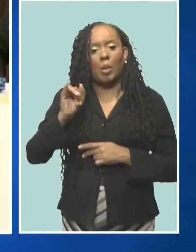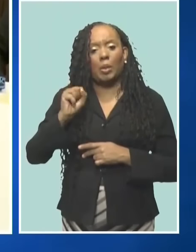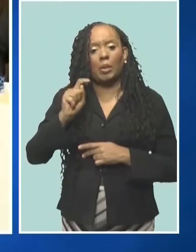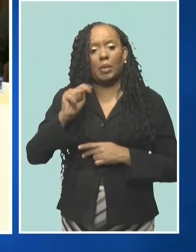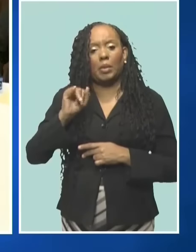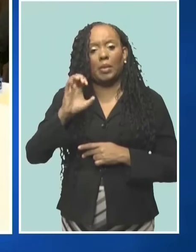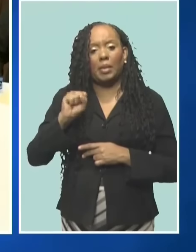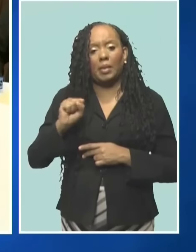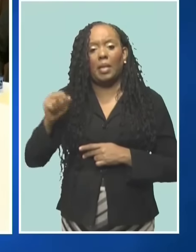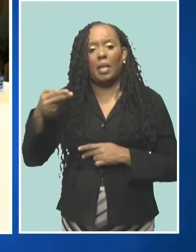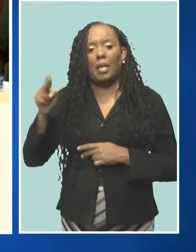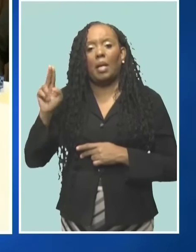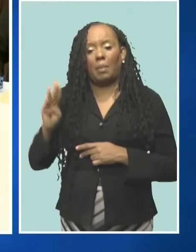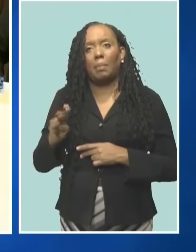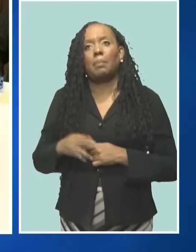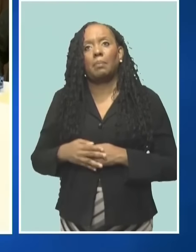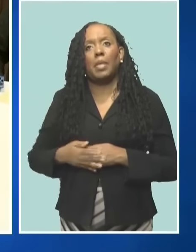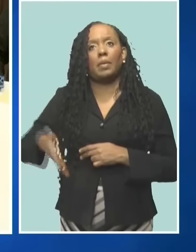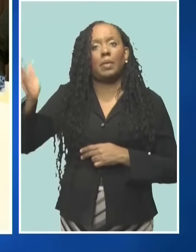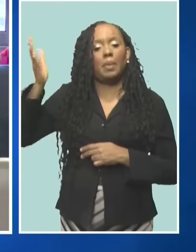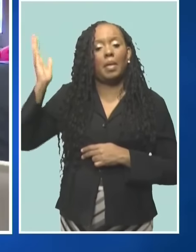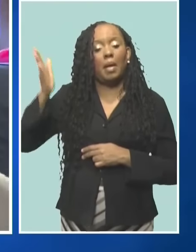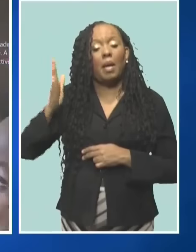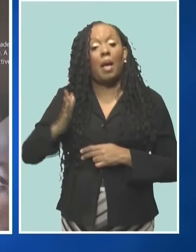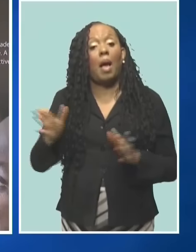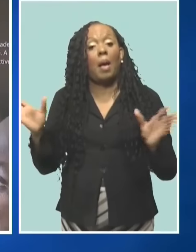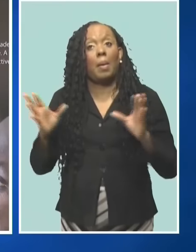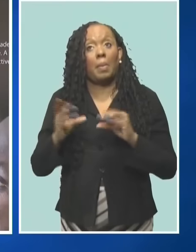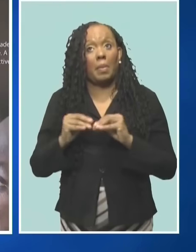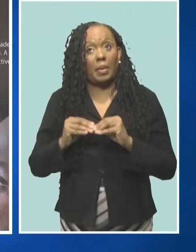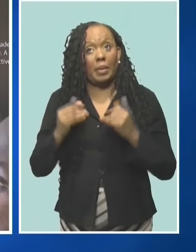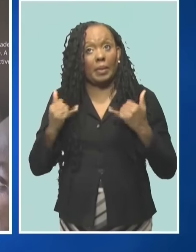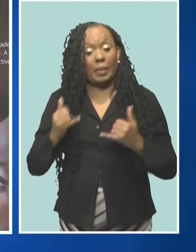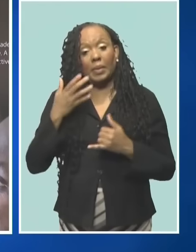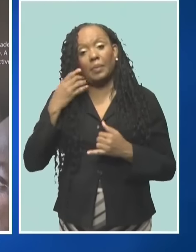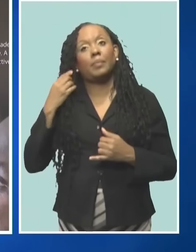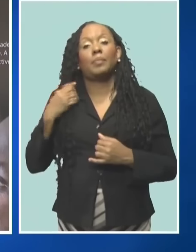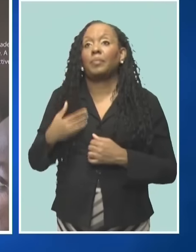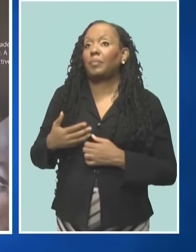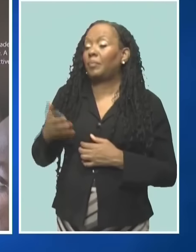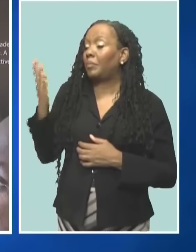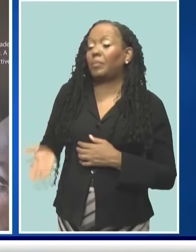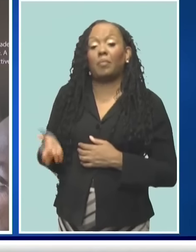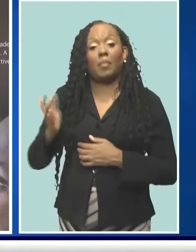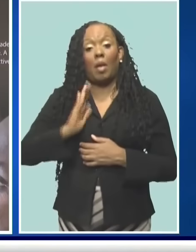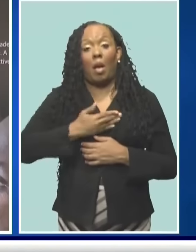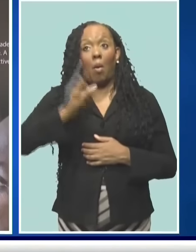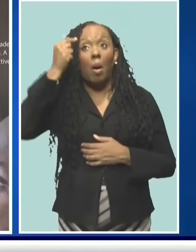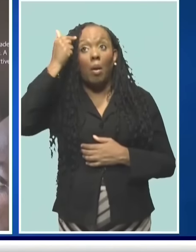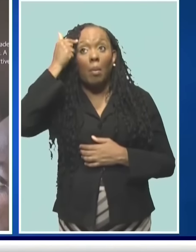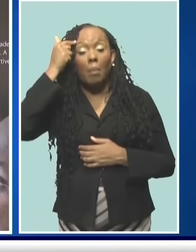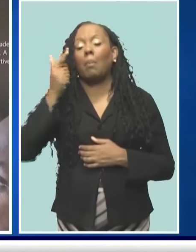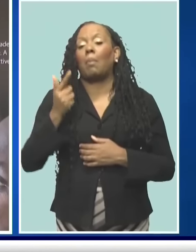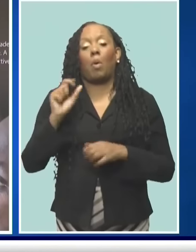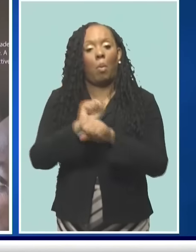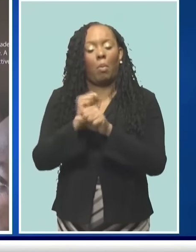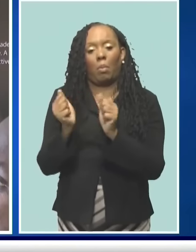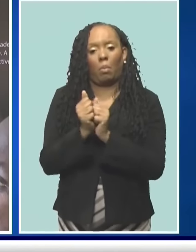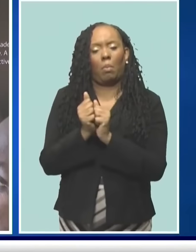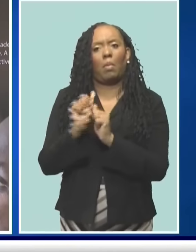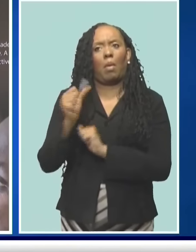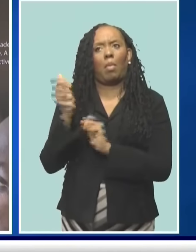and Investment Mission to Barbados. The government, of course, taking the lead, working with our partners, will